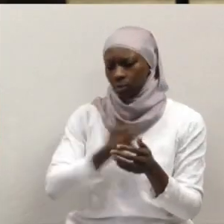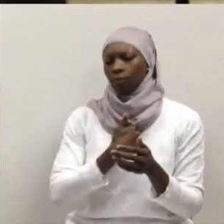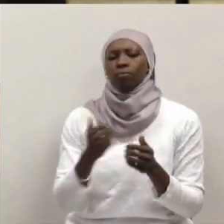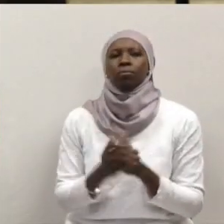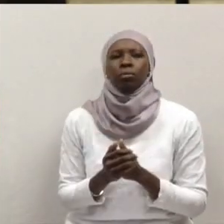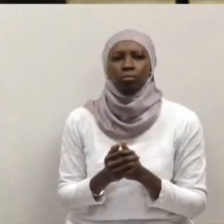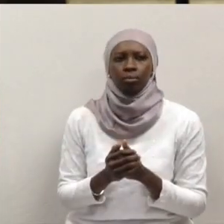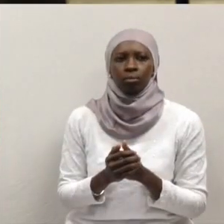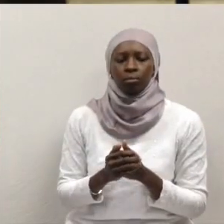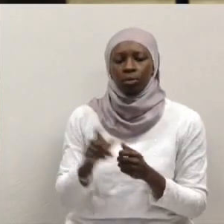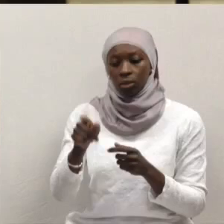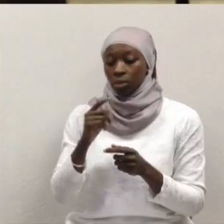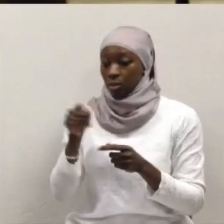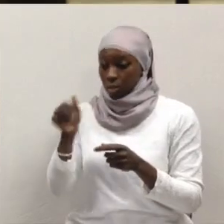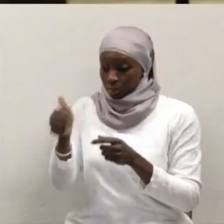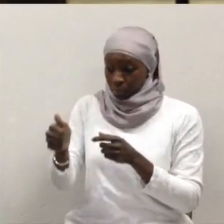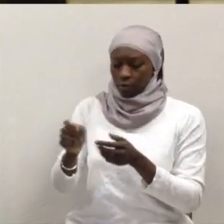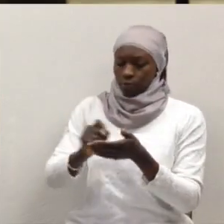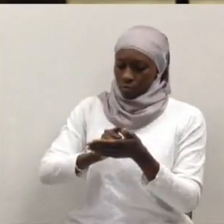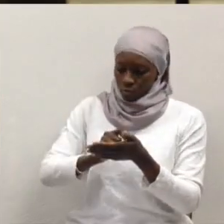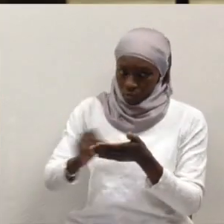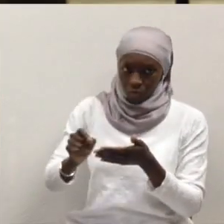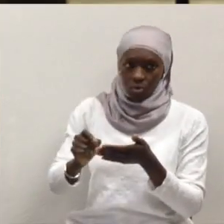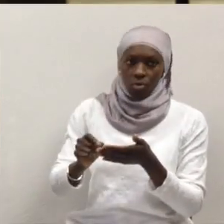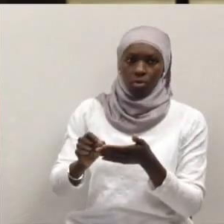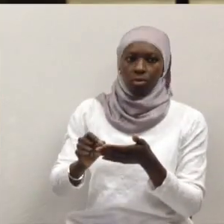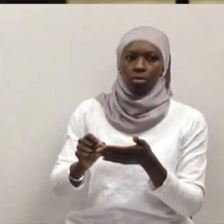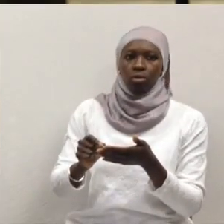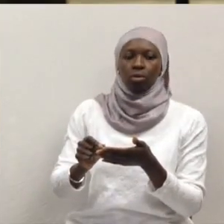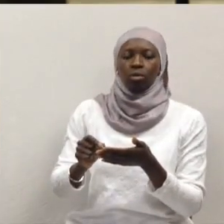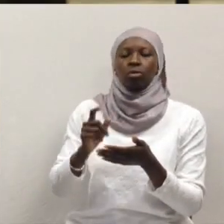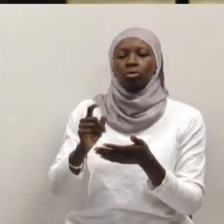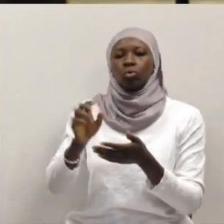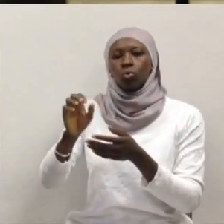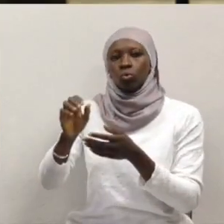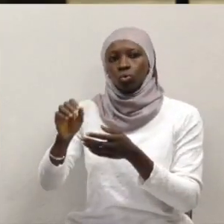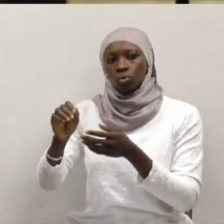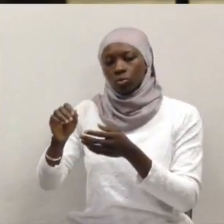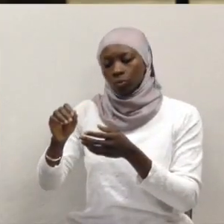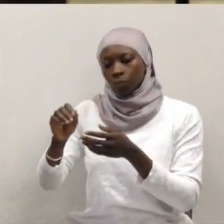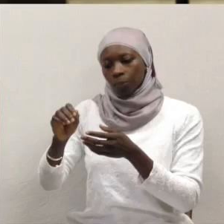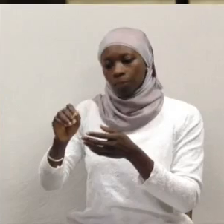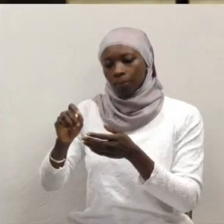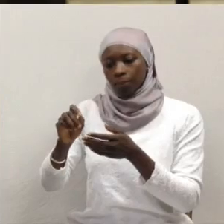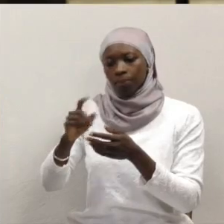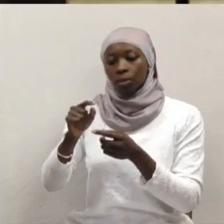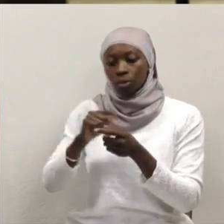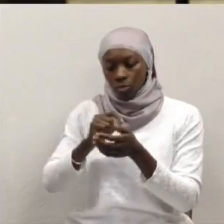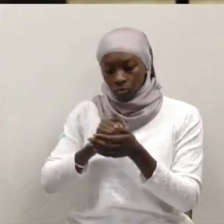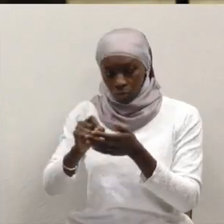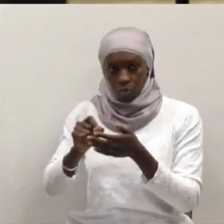And then he wrote from Muhammad ibn Abdullah to Suhail ibn Amr. So he removed the word